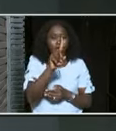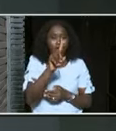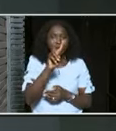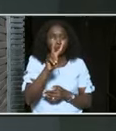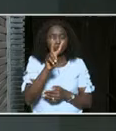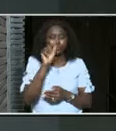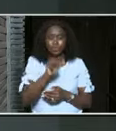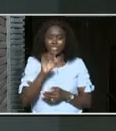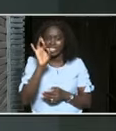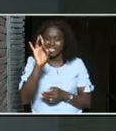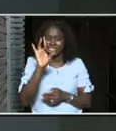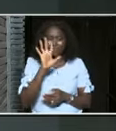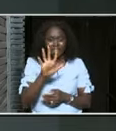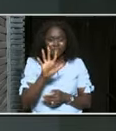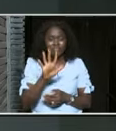1 to 0.85 a dollar.